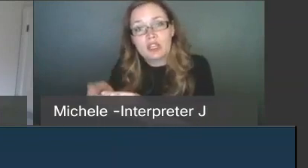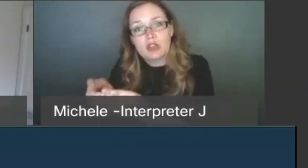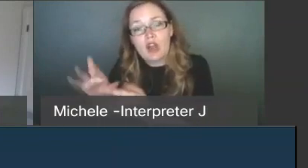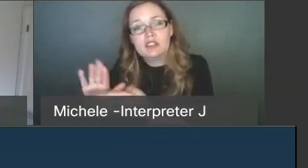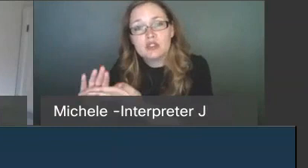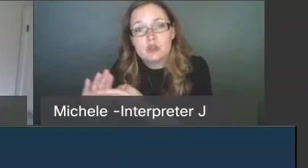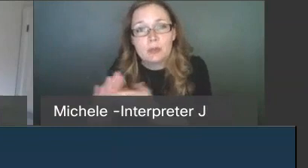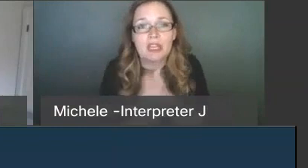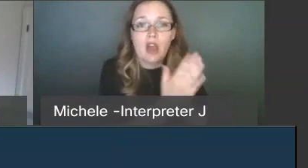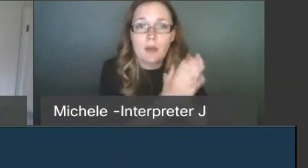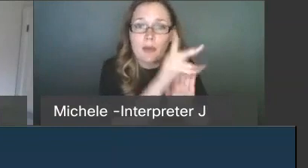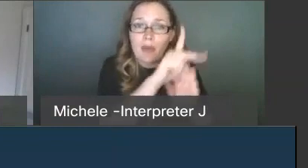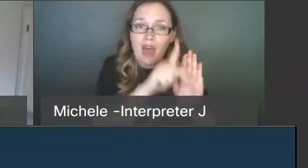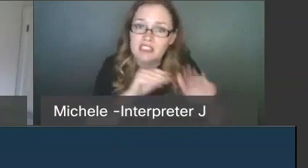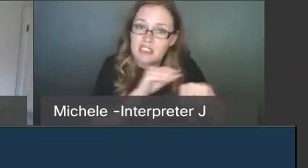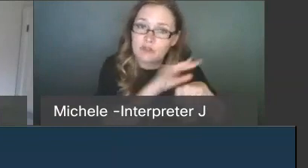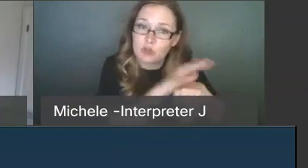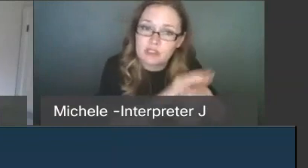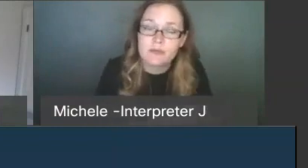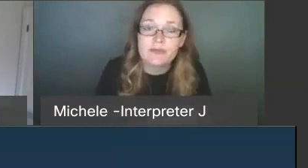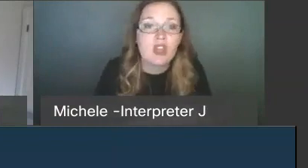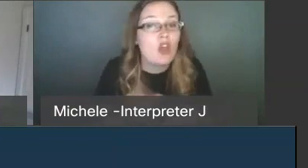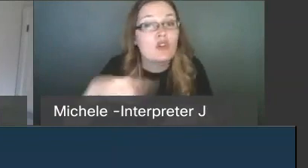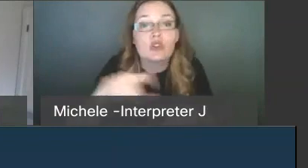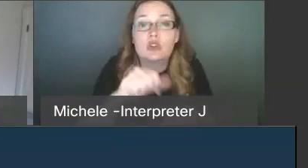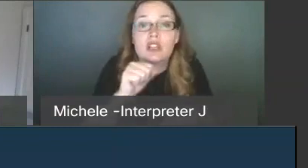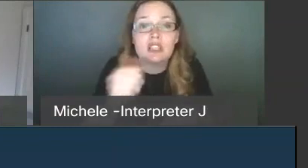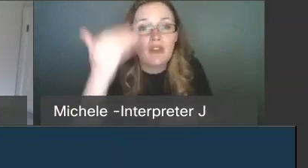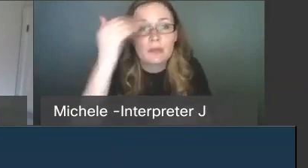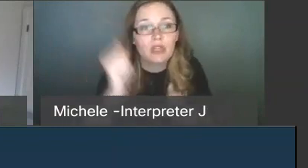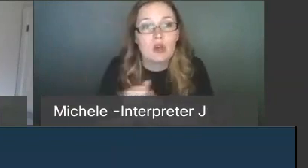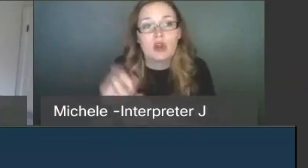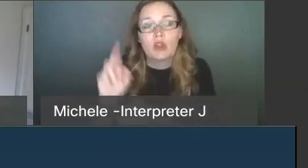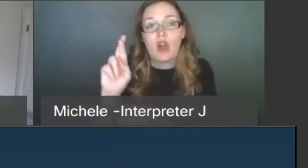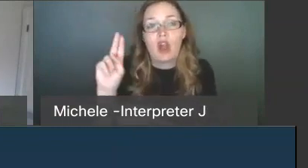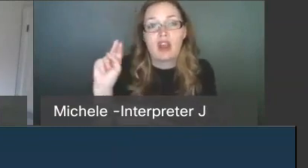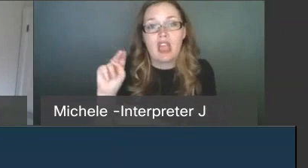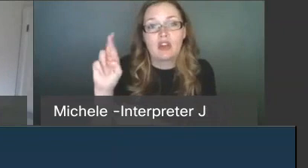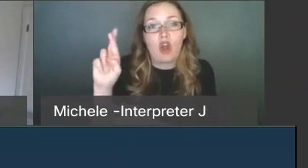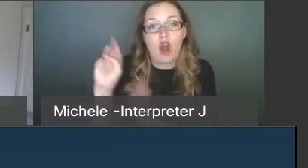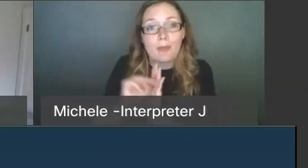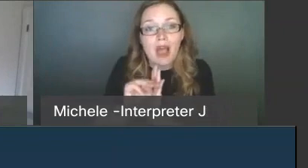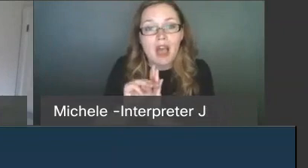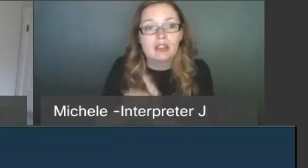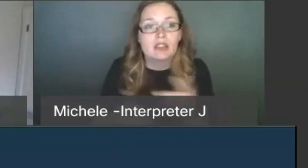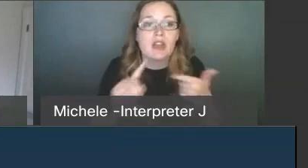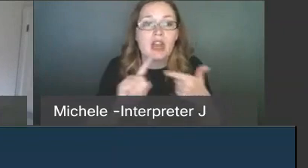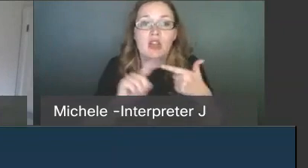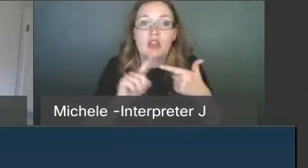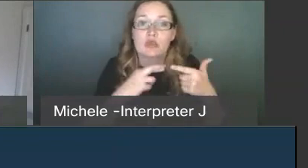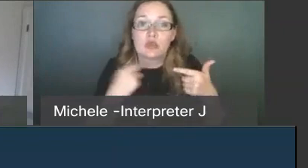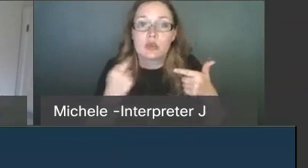practice. So for those of you who aren't familiar with the risk-need responsivity model, it's composed of the risk principle, the